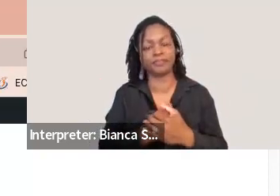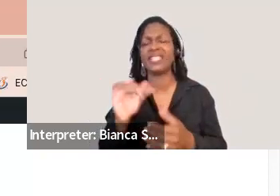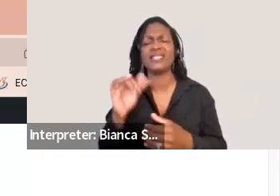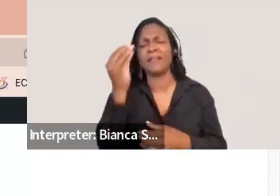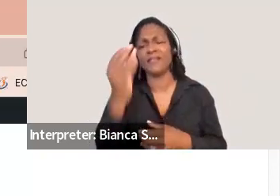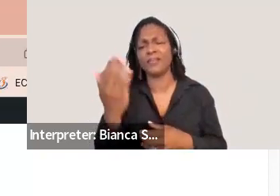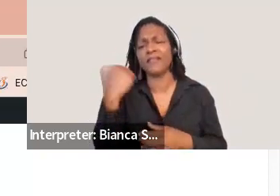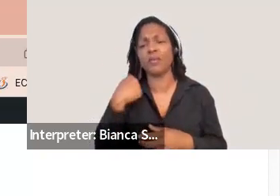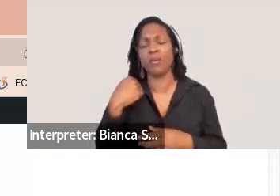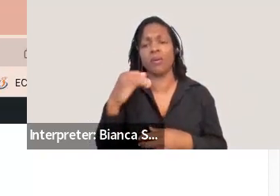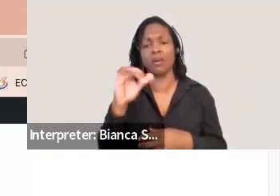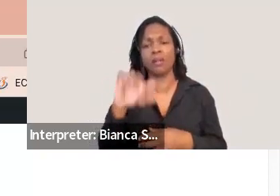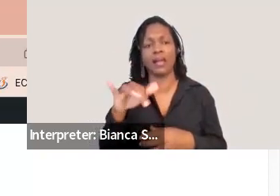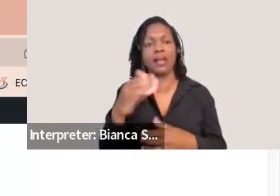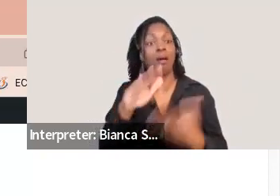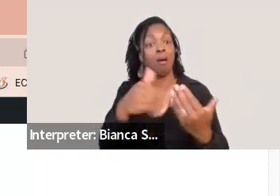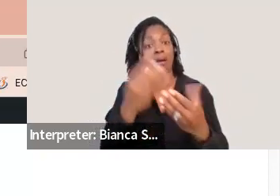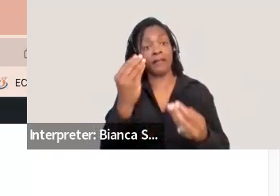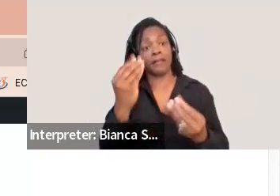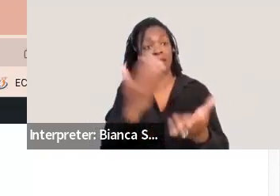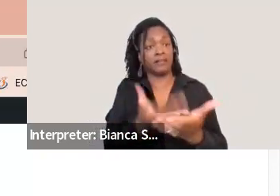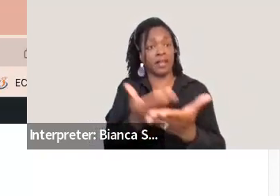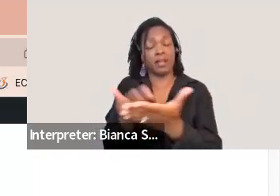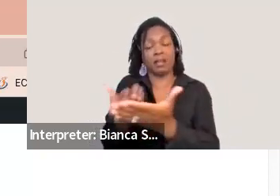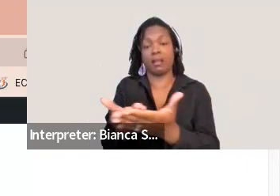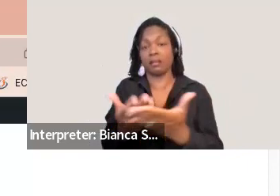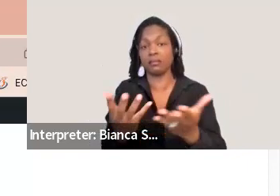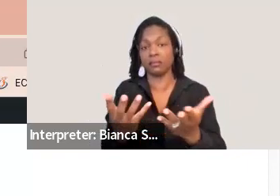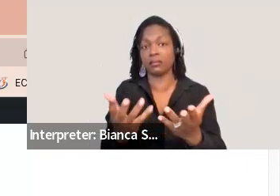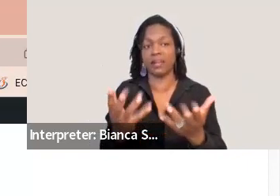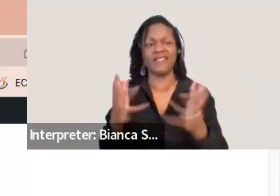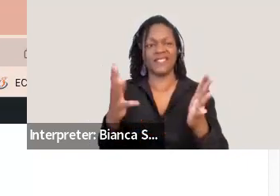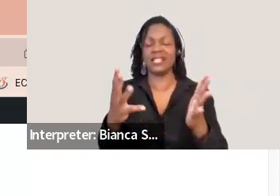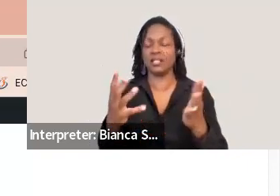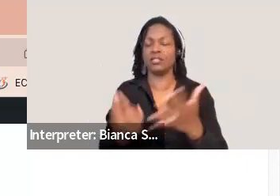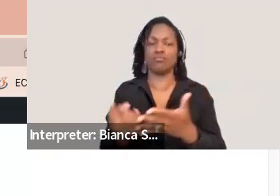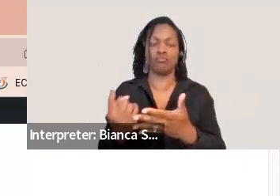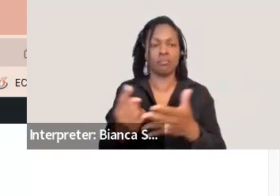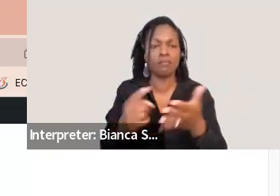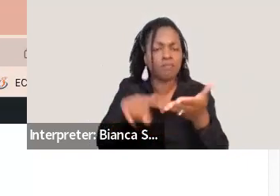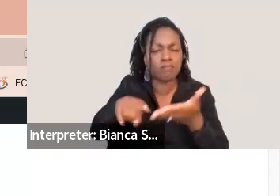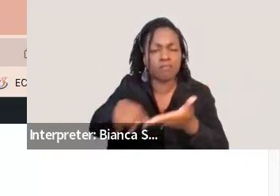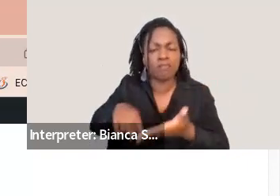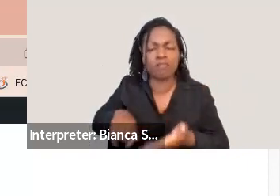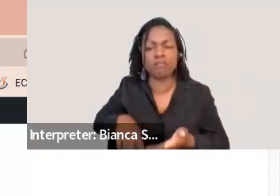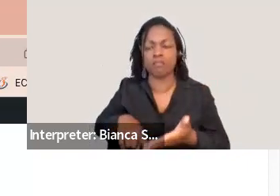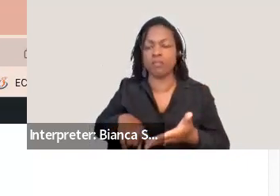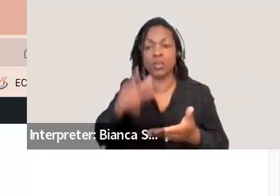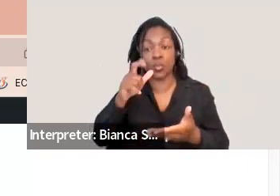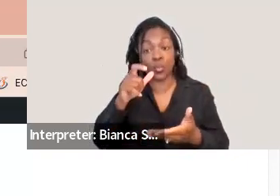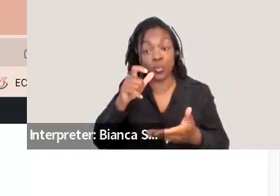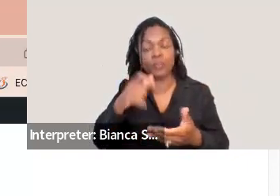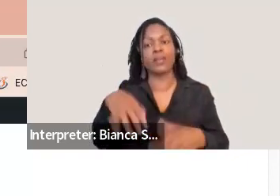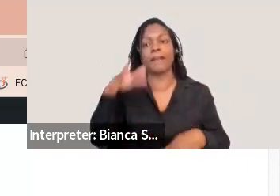factual information gets reviewed by parents, by the department so